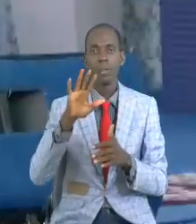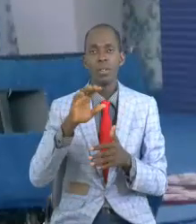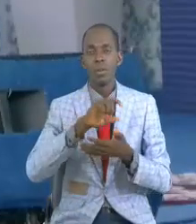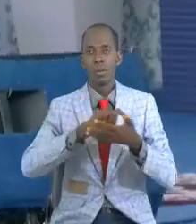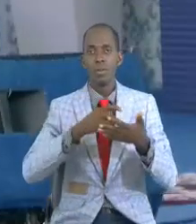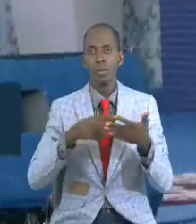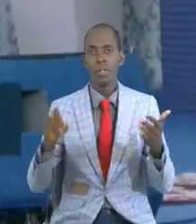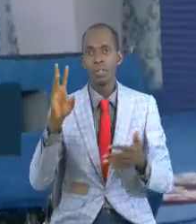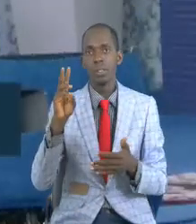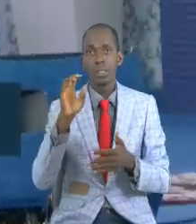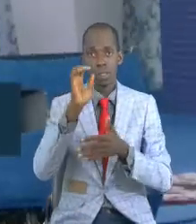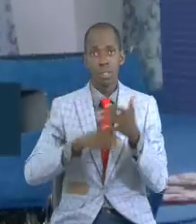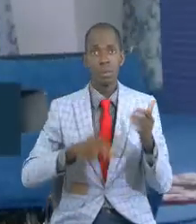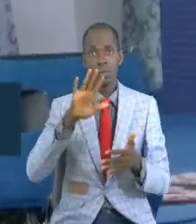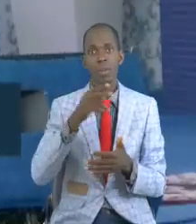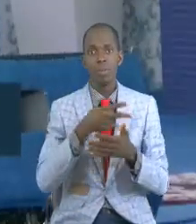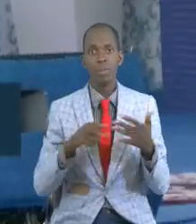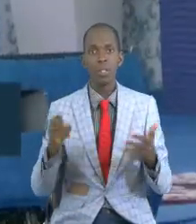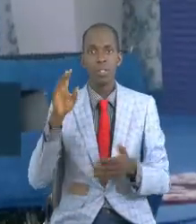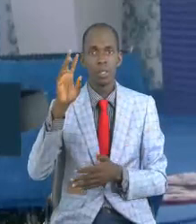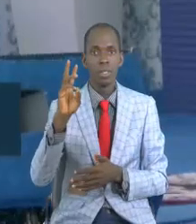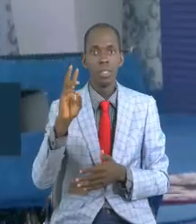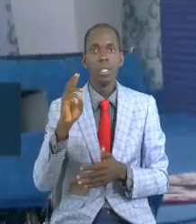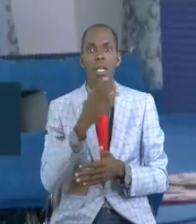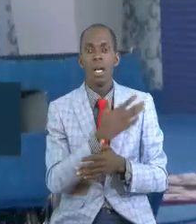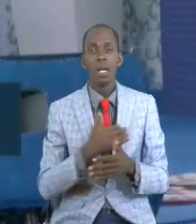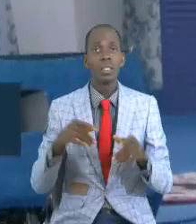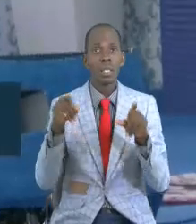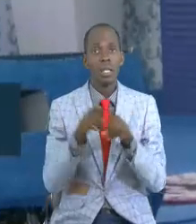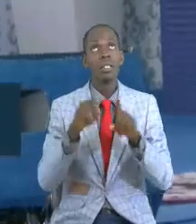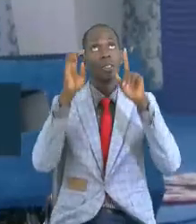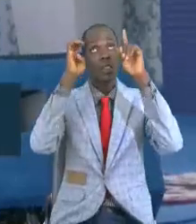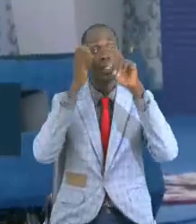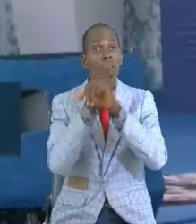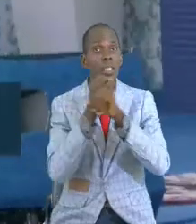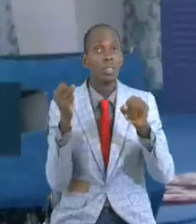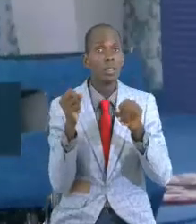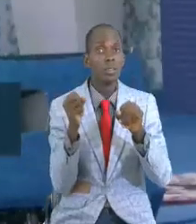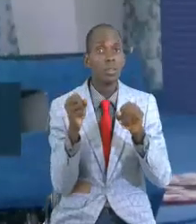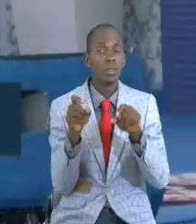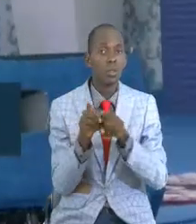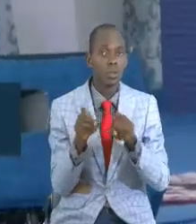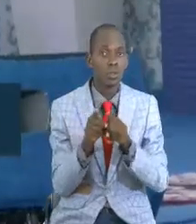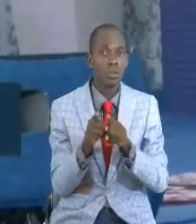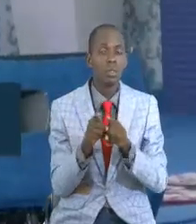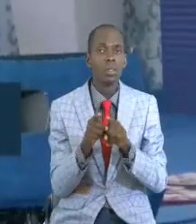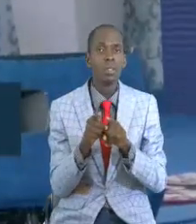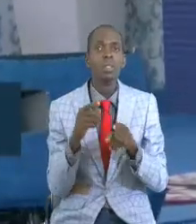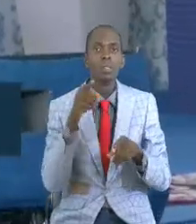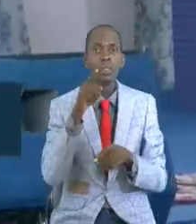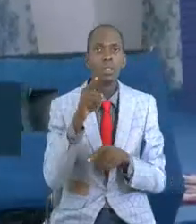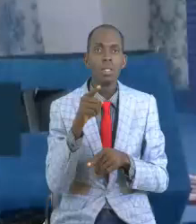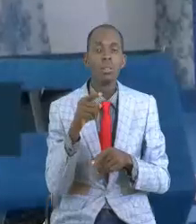5, verse 6, it says, as he saith also in another place, thou art